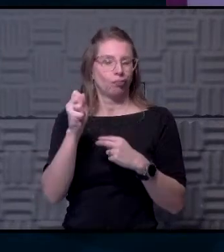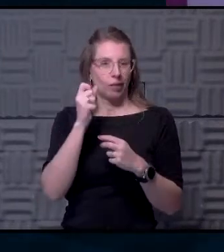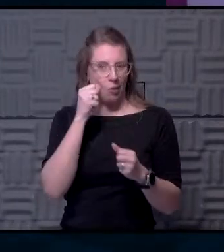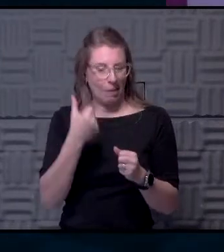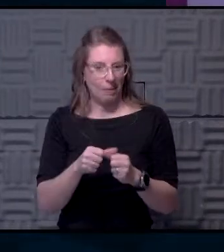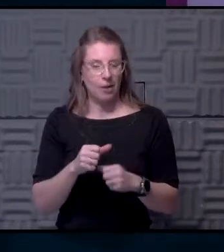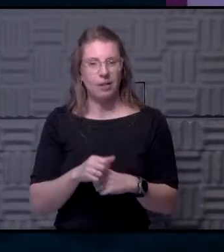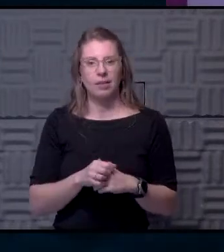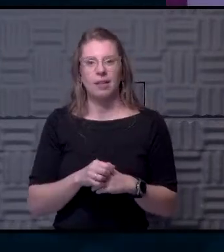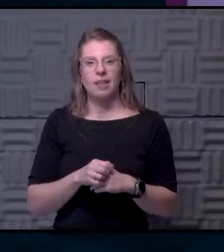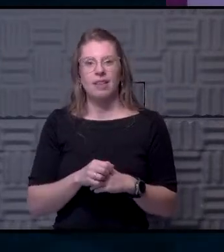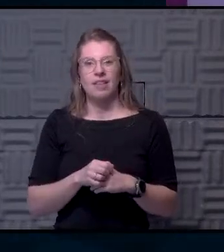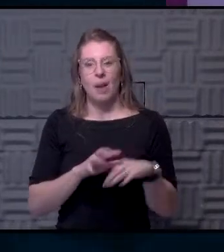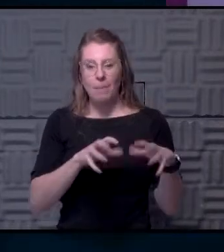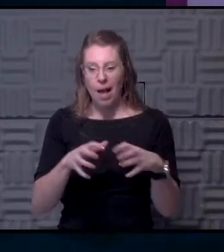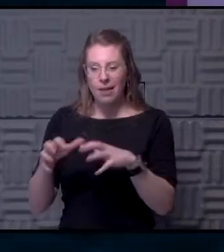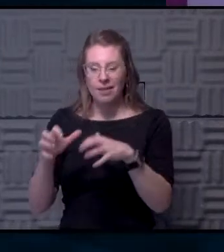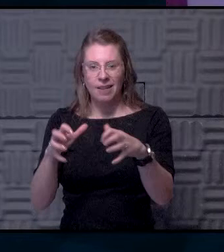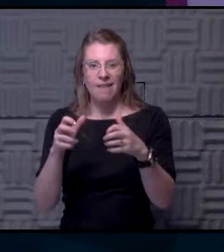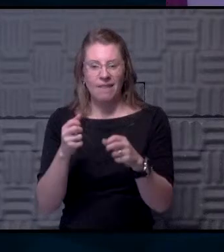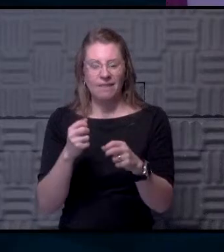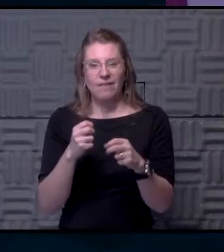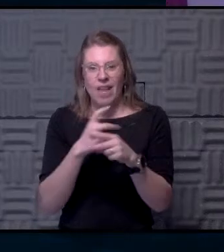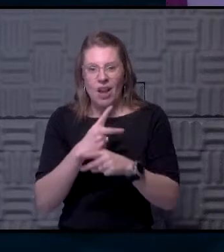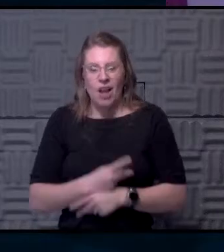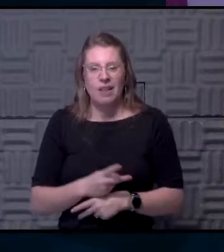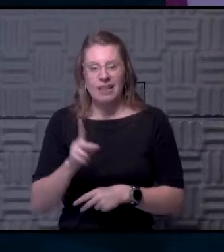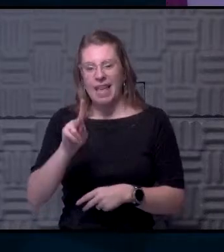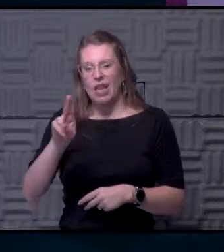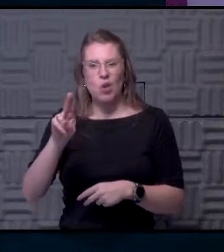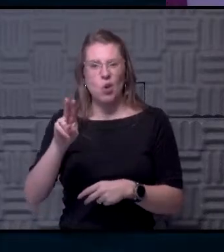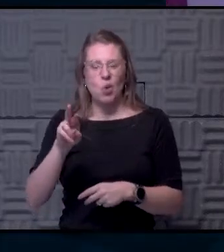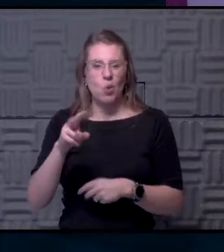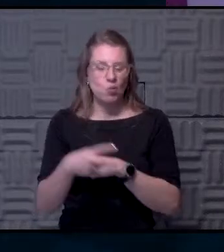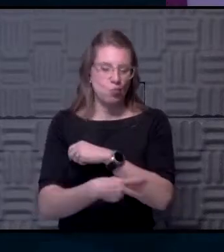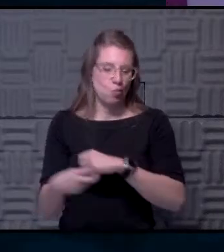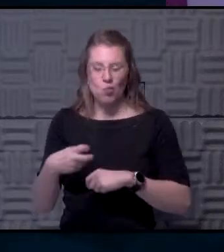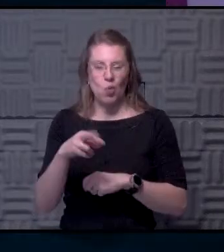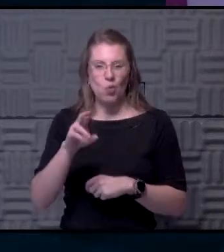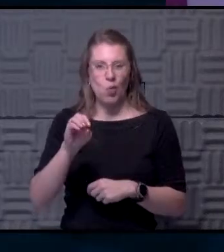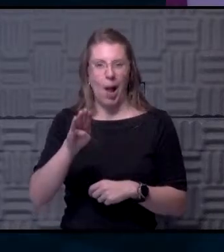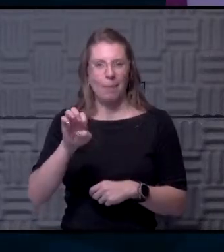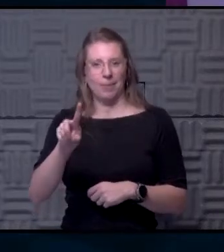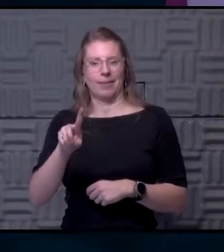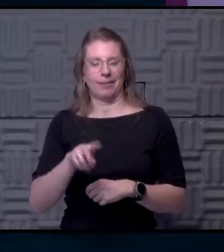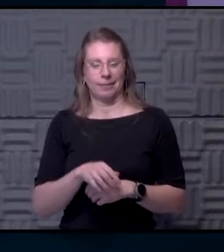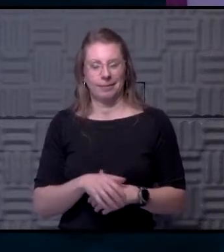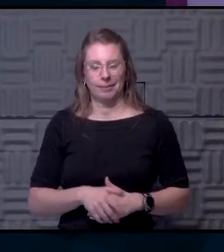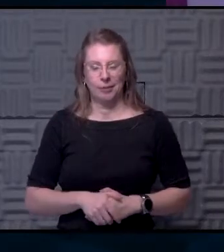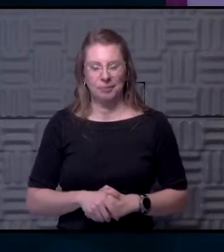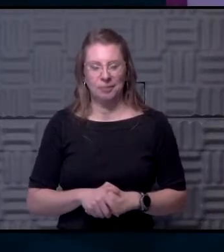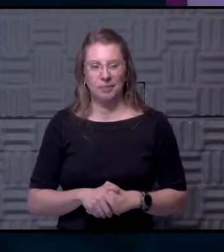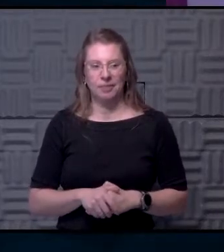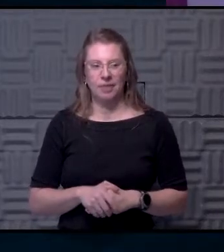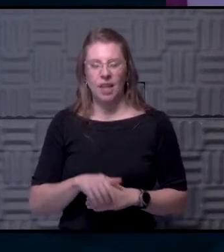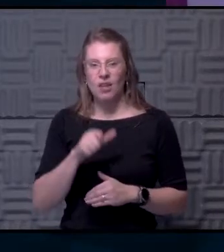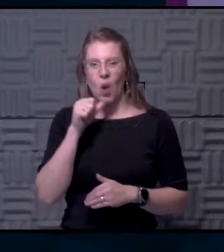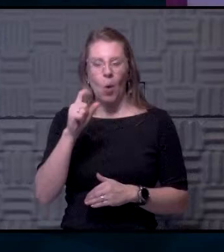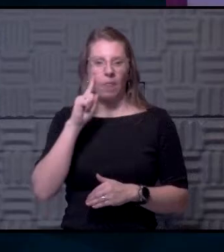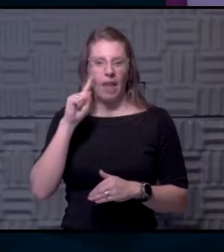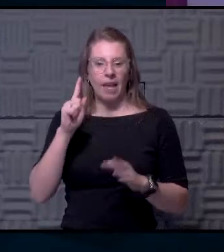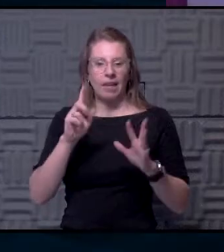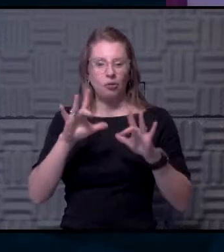ways of KU having got little robbed. pods there. I Okay, can't you got robbed. Yeah, KU got I don't- robbed. That's right. I don't think our crystal ball was